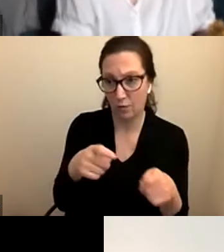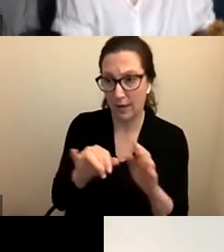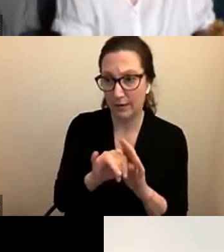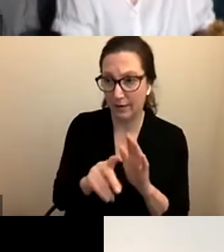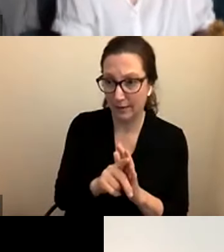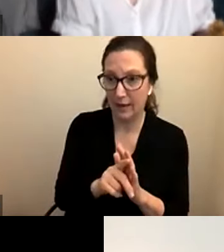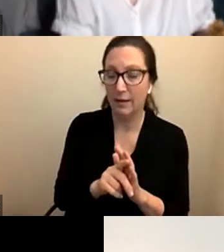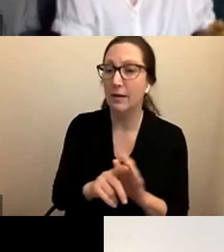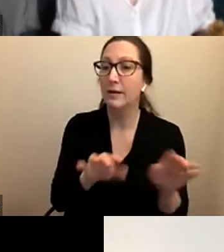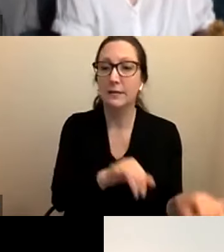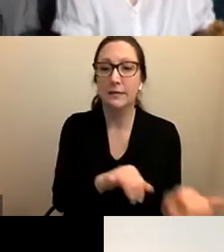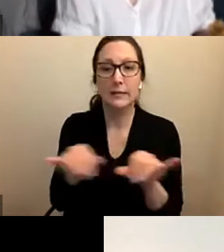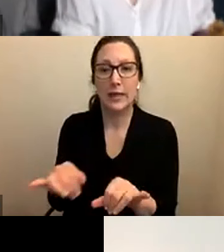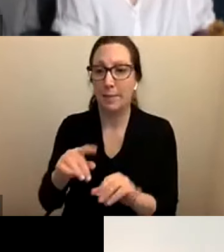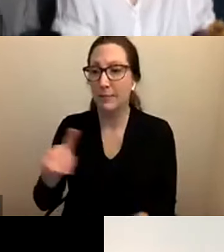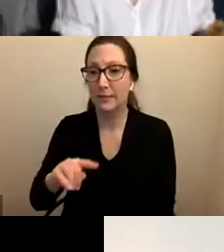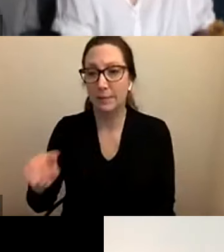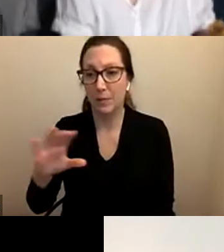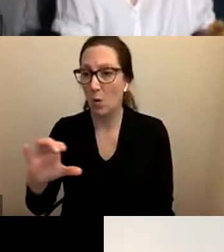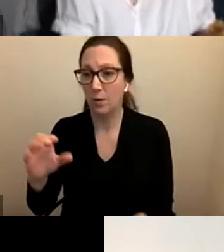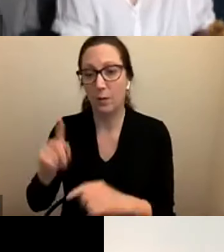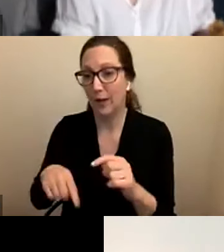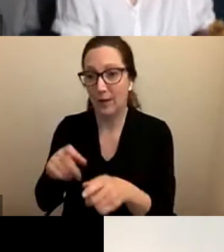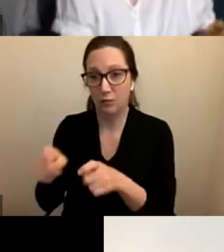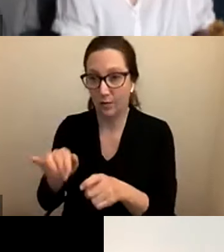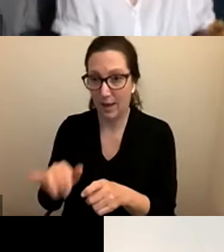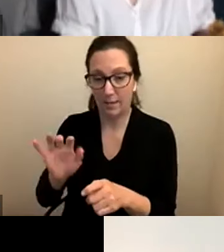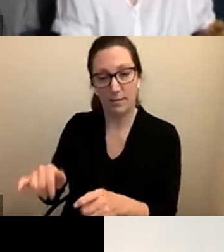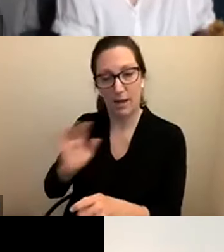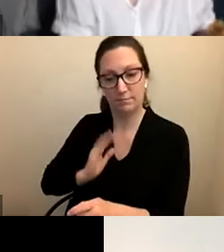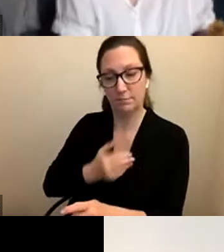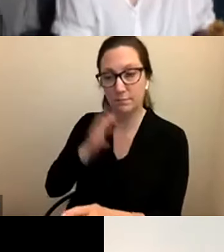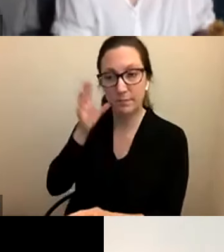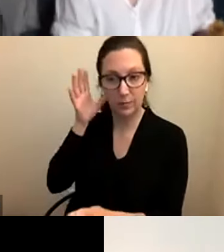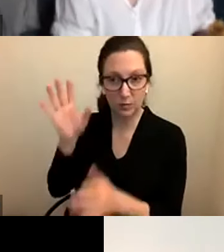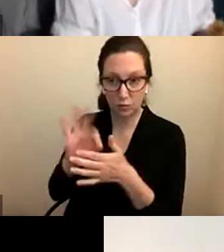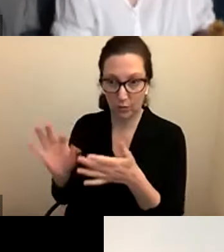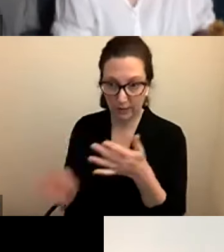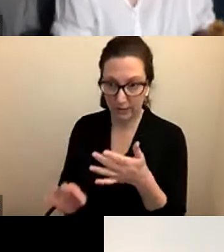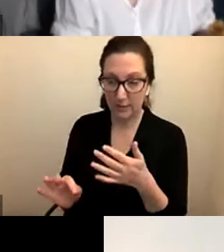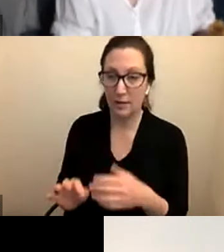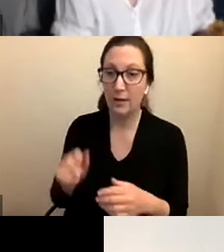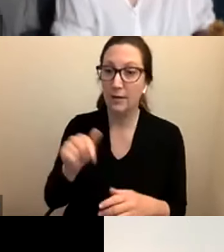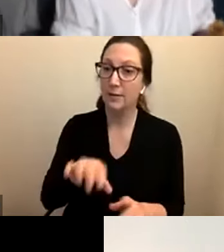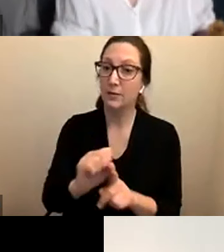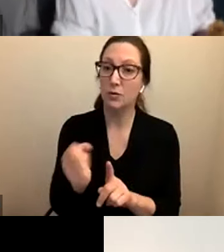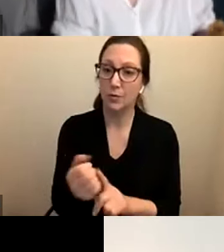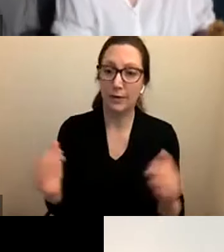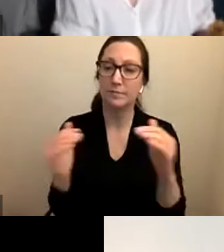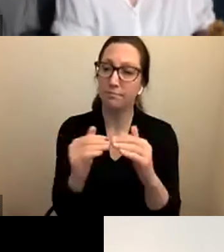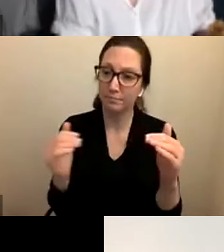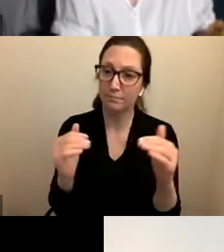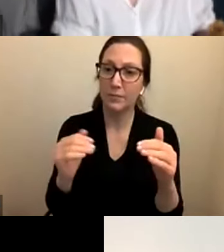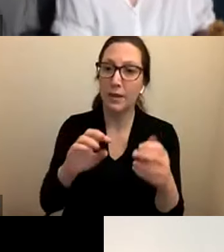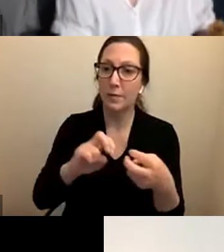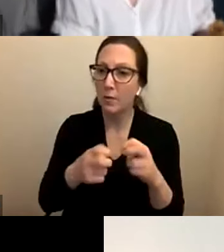as unjust, as we cannot control that as well. That is our parents' choice. This situation is the equivalent to the problem of the